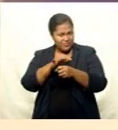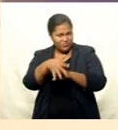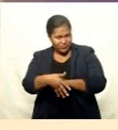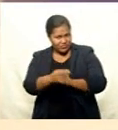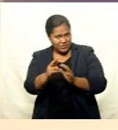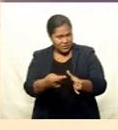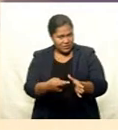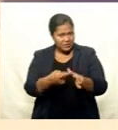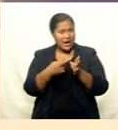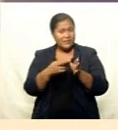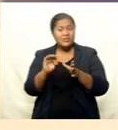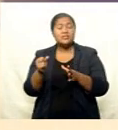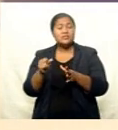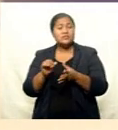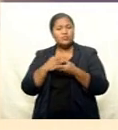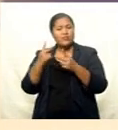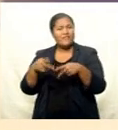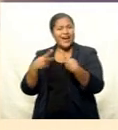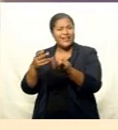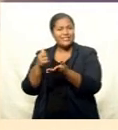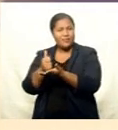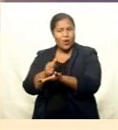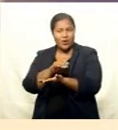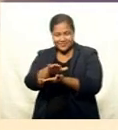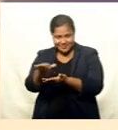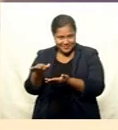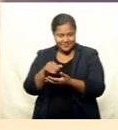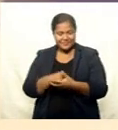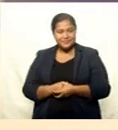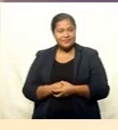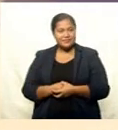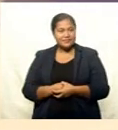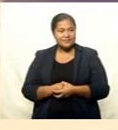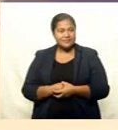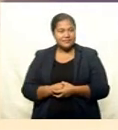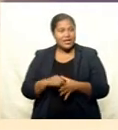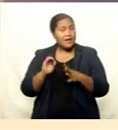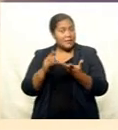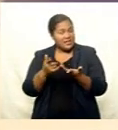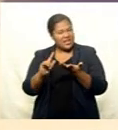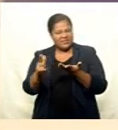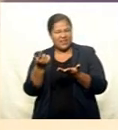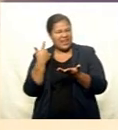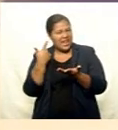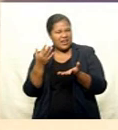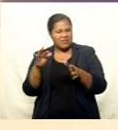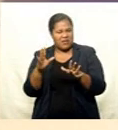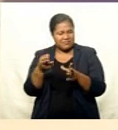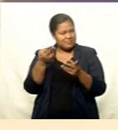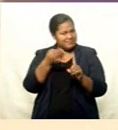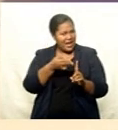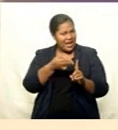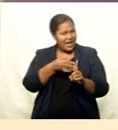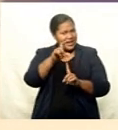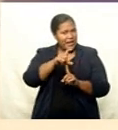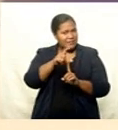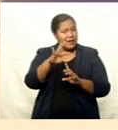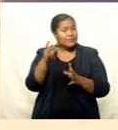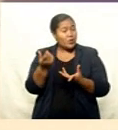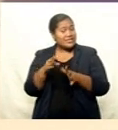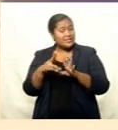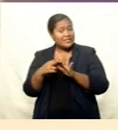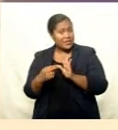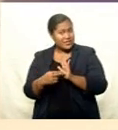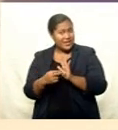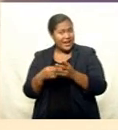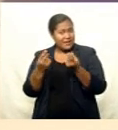provide support, look to close the week broadly steady. Amid a lack of major catalysts at home, the Kiwi followed the Aussie